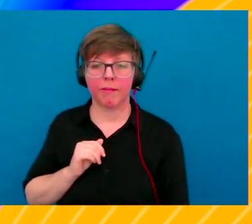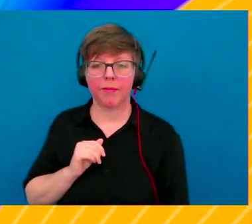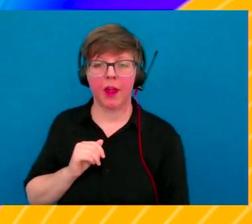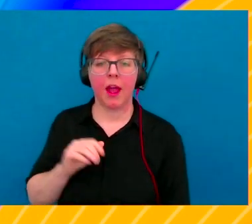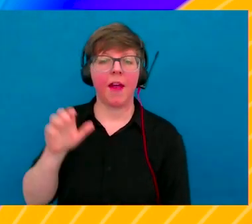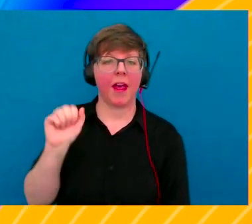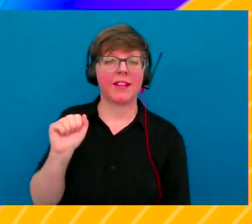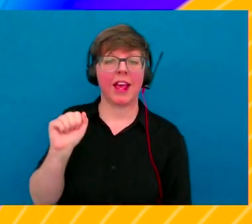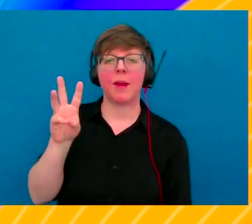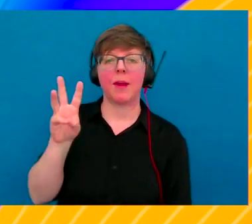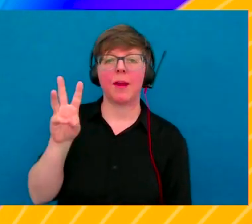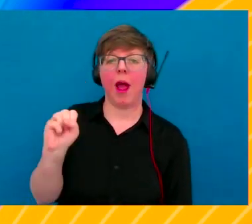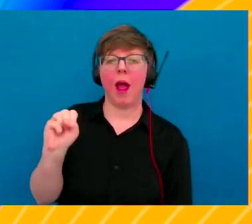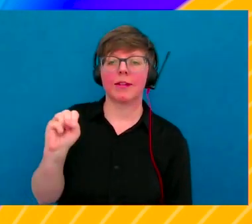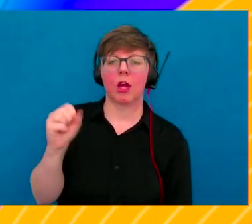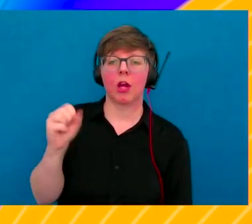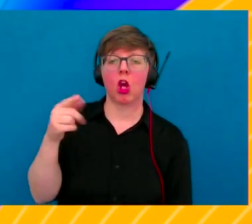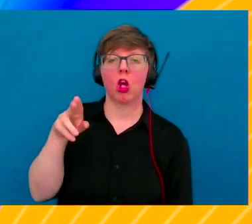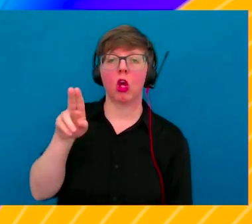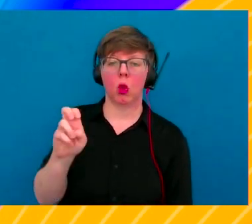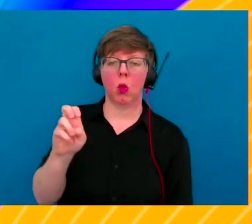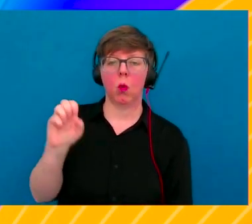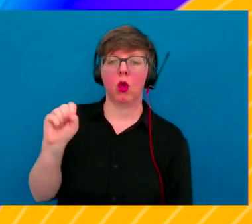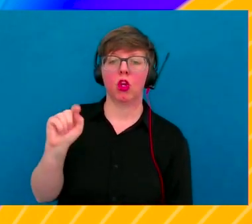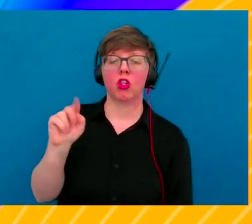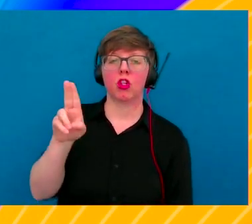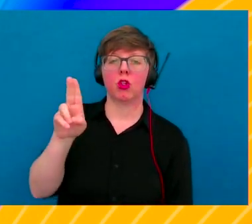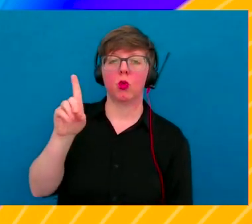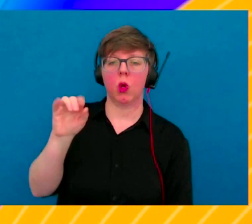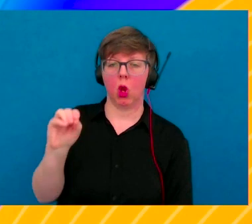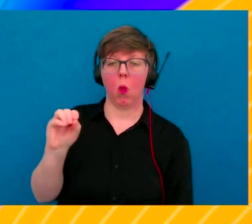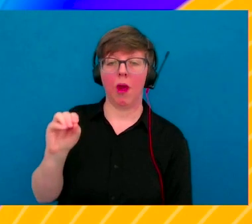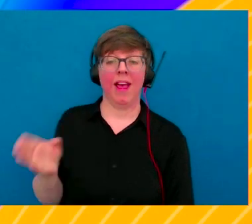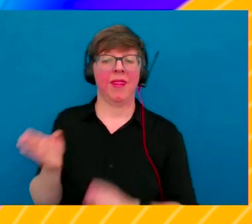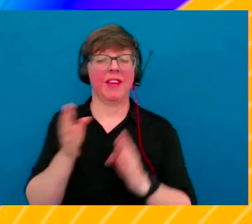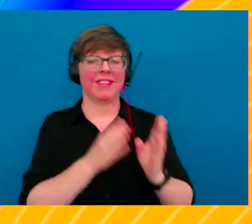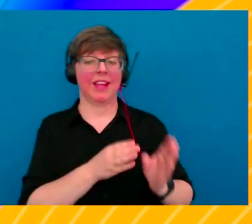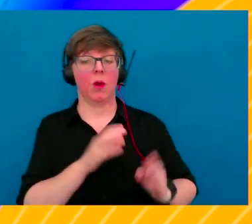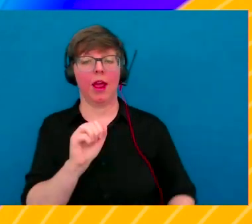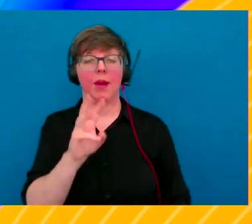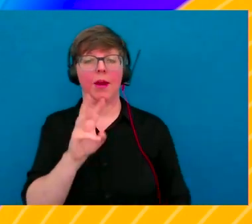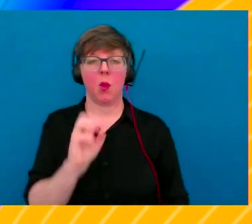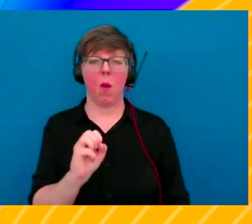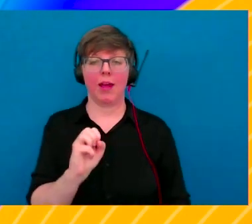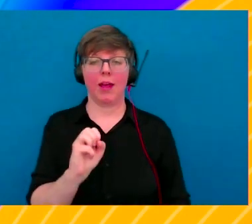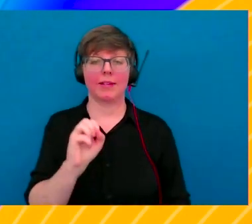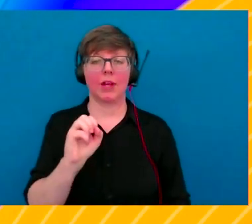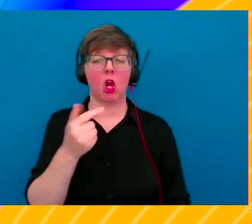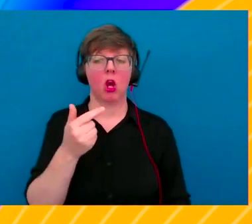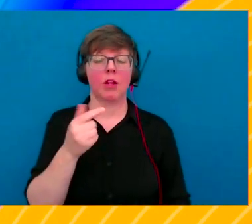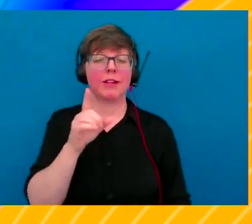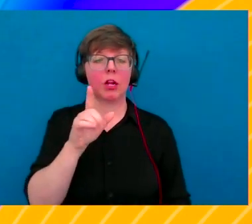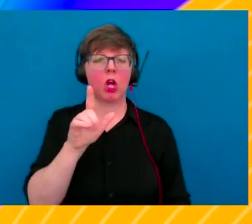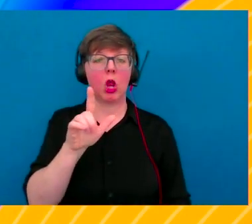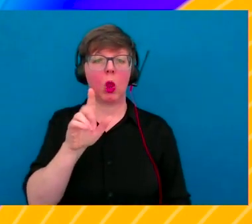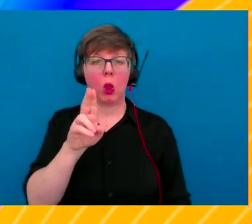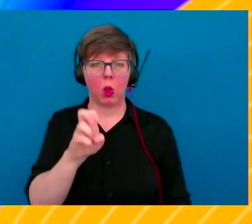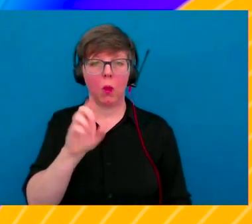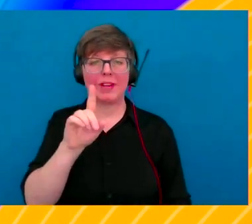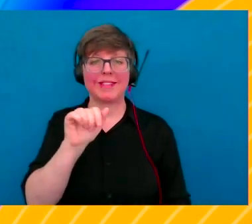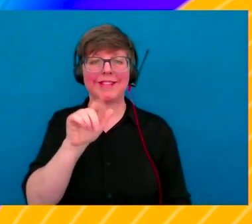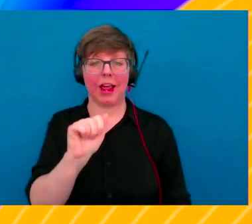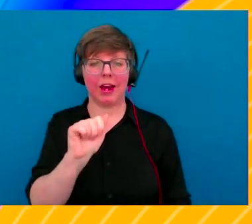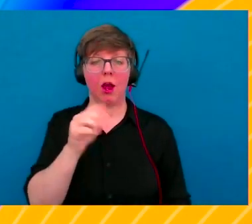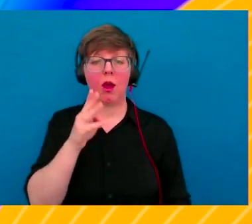And the second one is AWS Glue DataBrew, which is a spreadsheet style interface that's used by